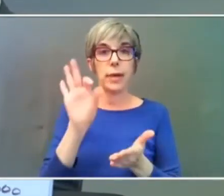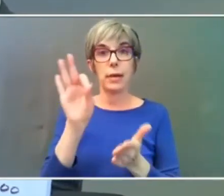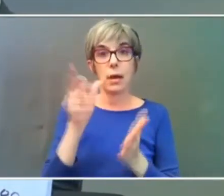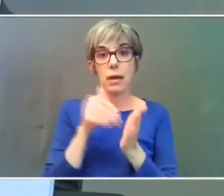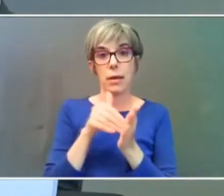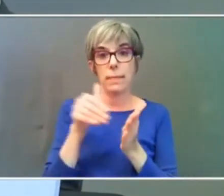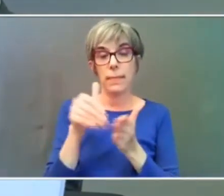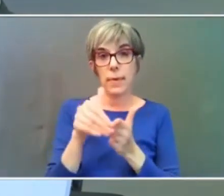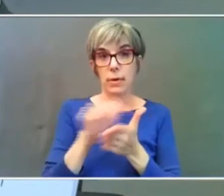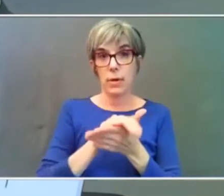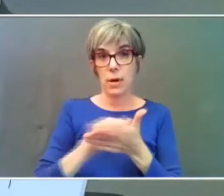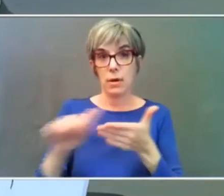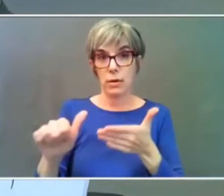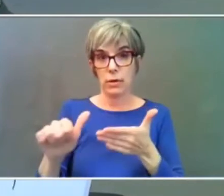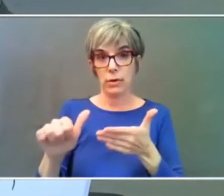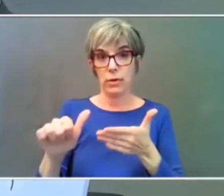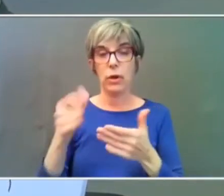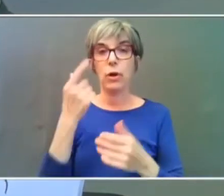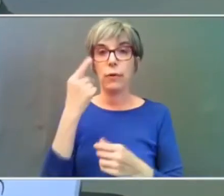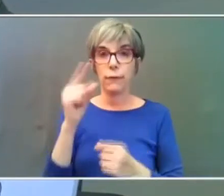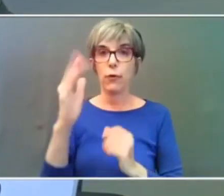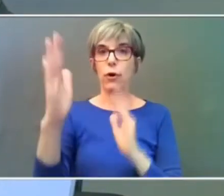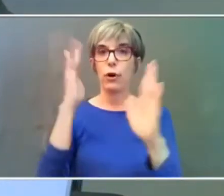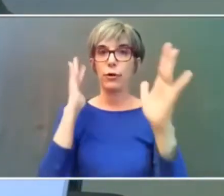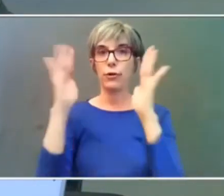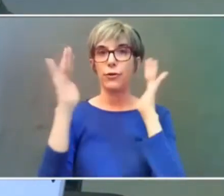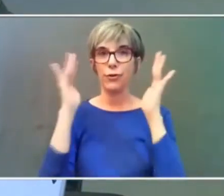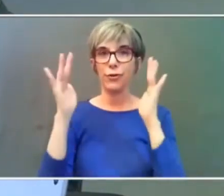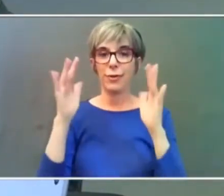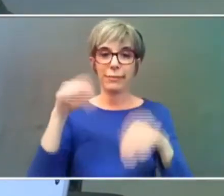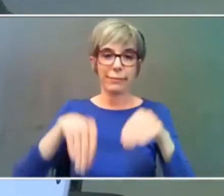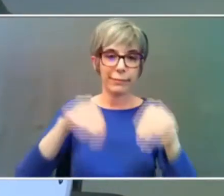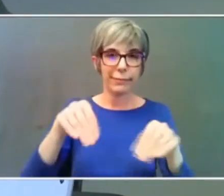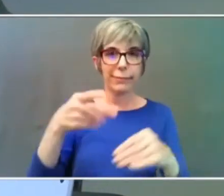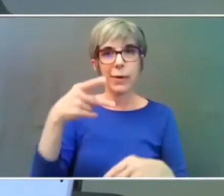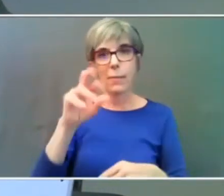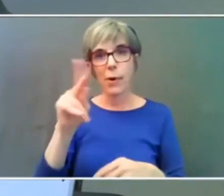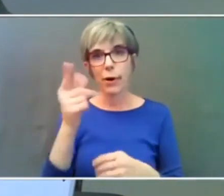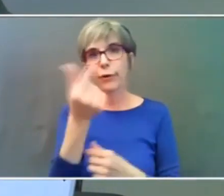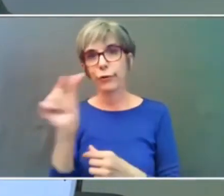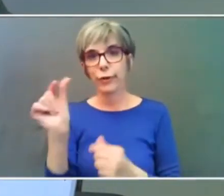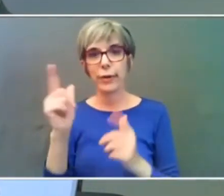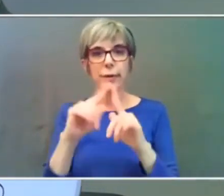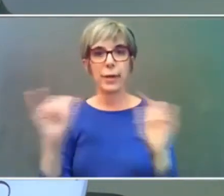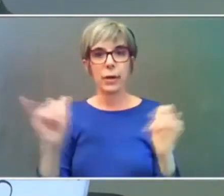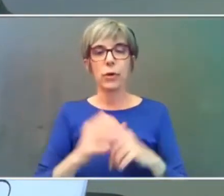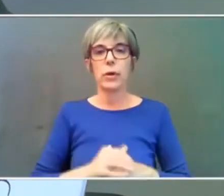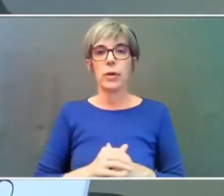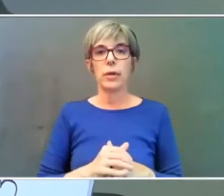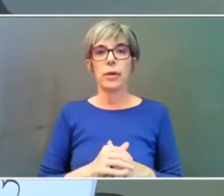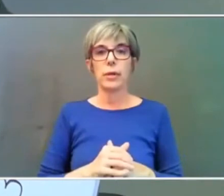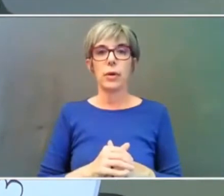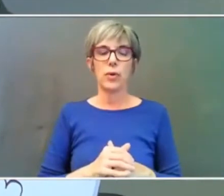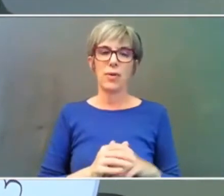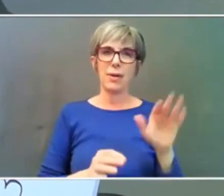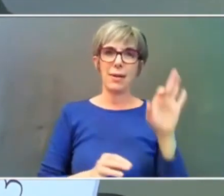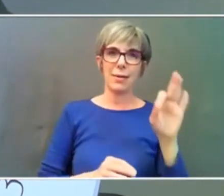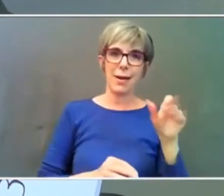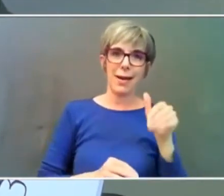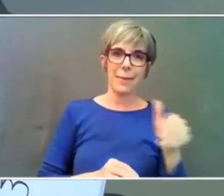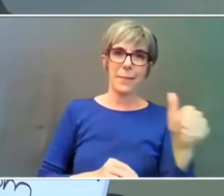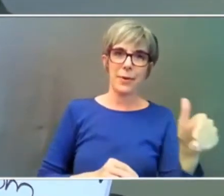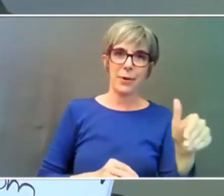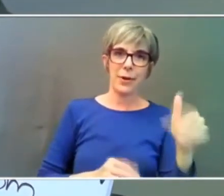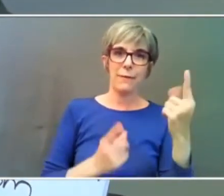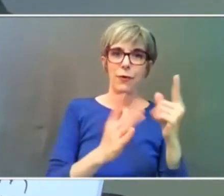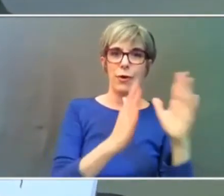okay, $9 million in greenways, right? So we're going to have greenways for $9 million and the